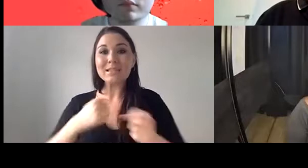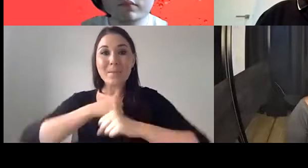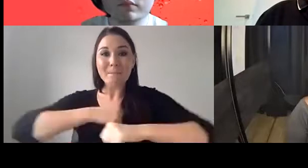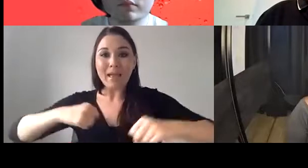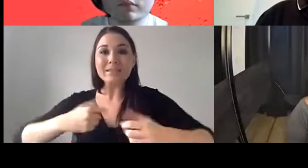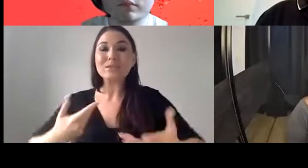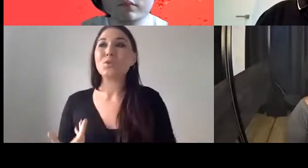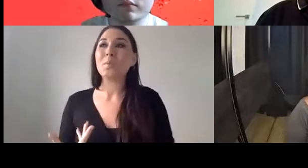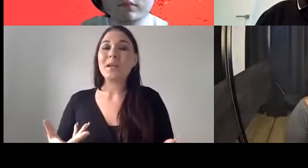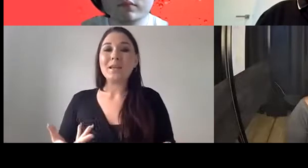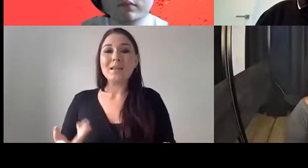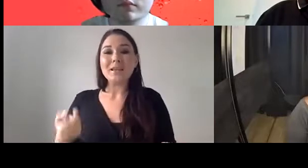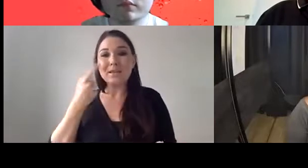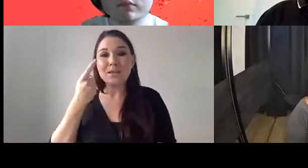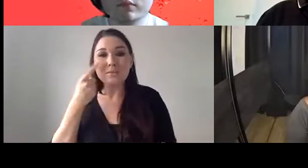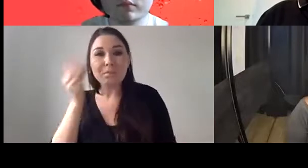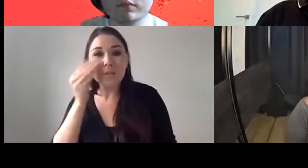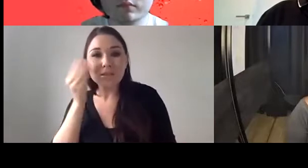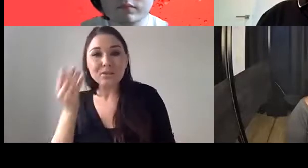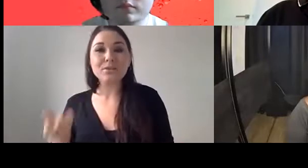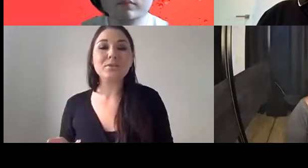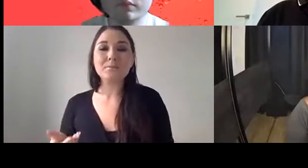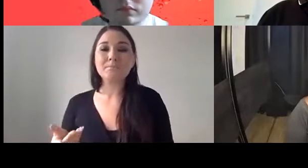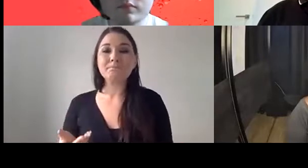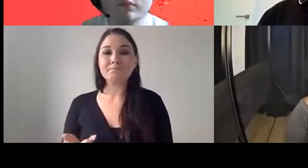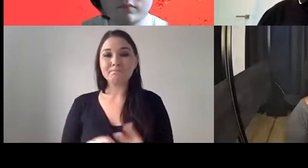heard just alongside physical disabilities.